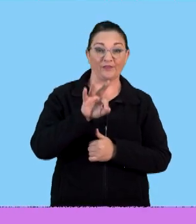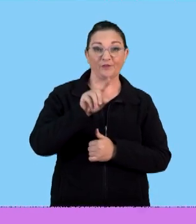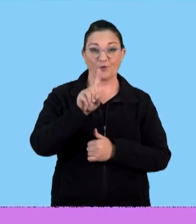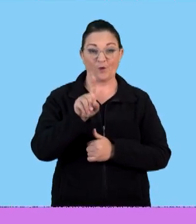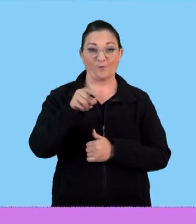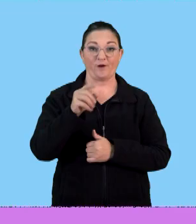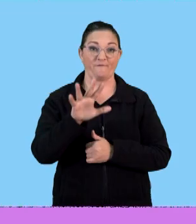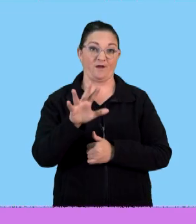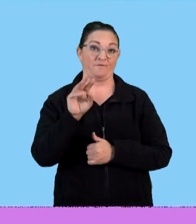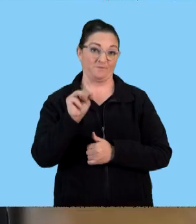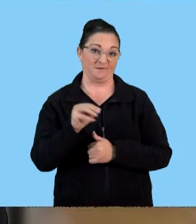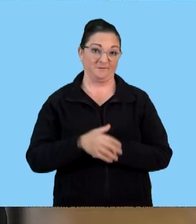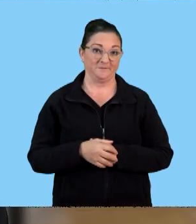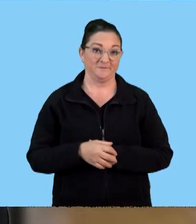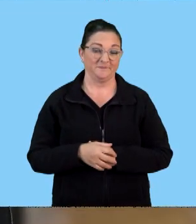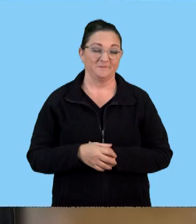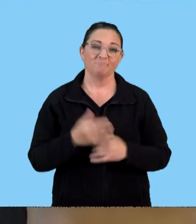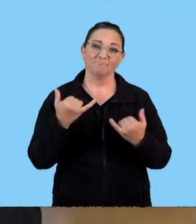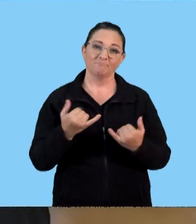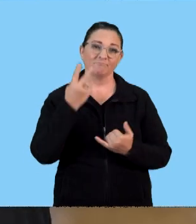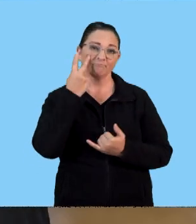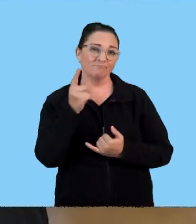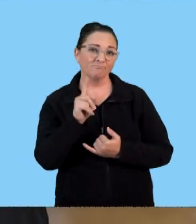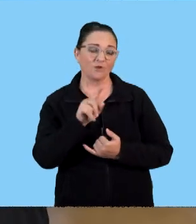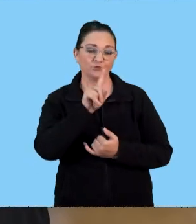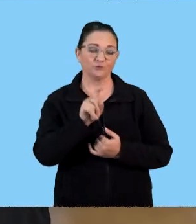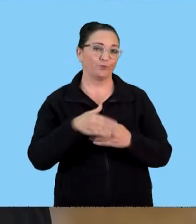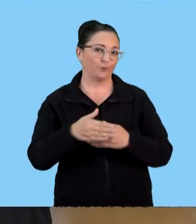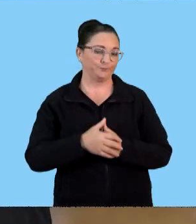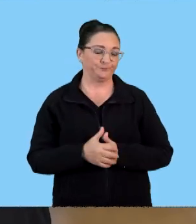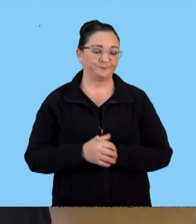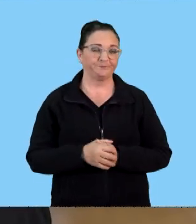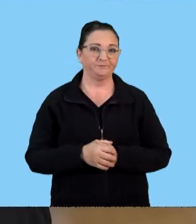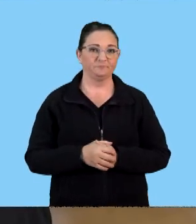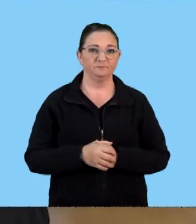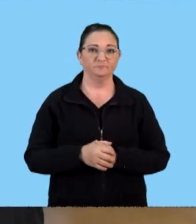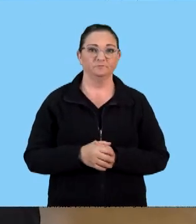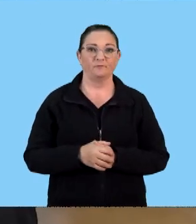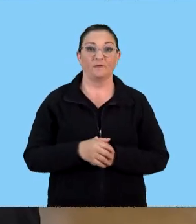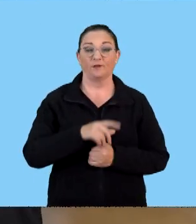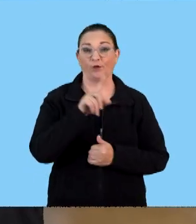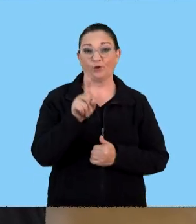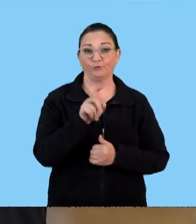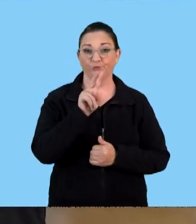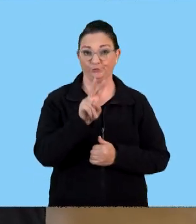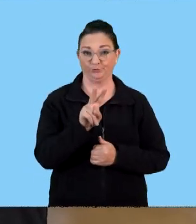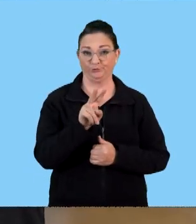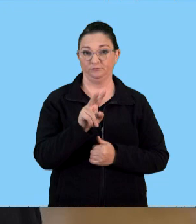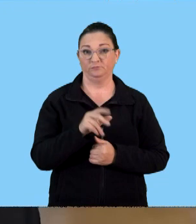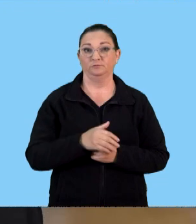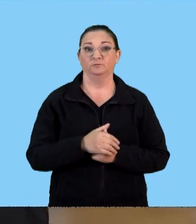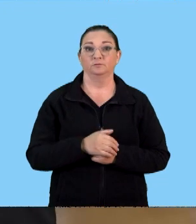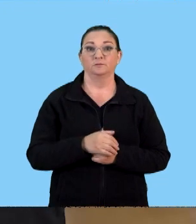that's fine to all of you. Okay, let us look at another question. Question number 2. Here we are